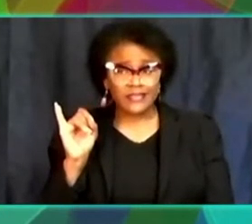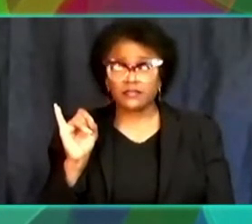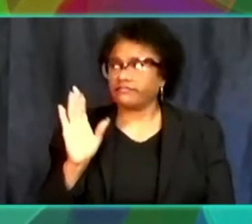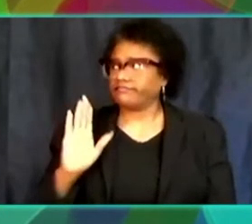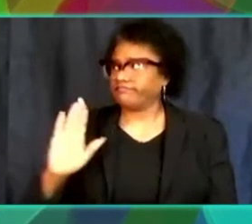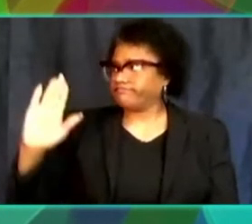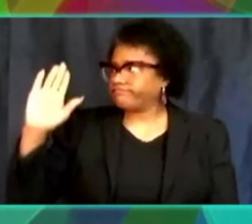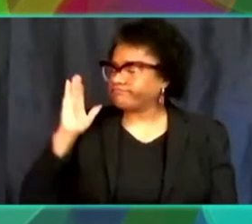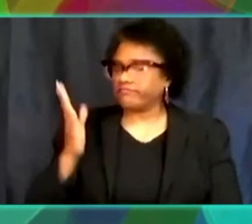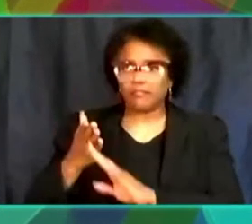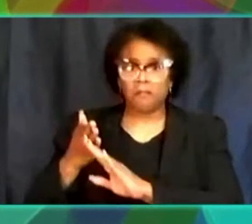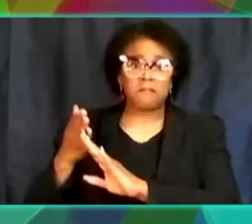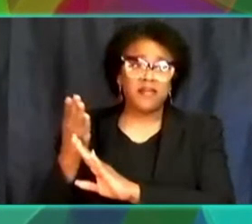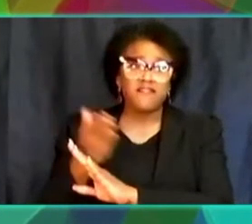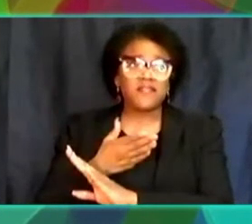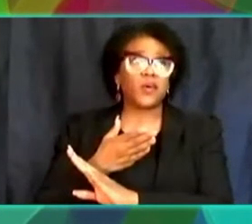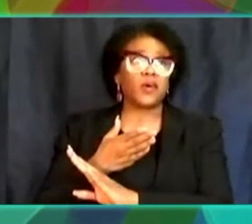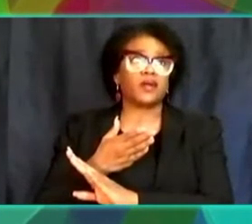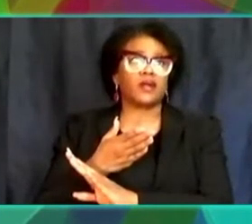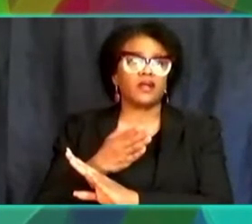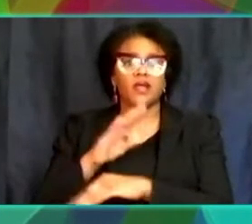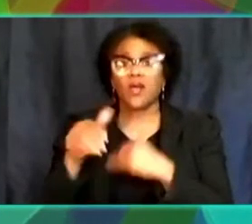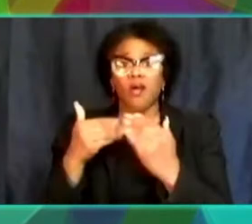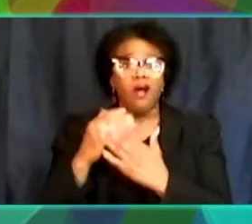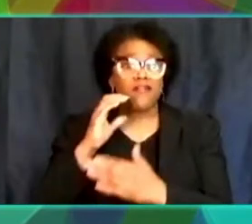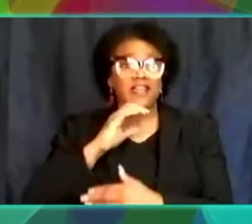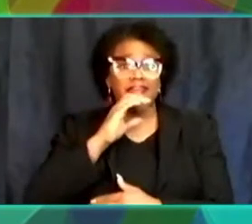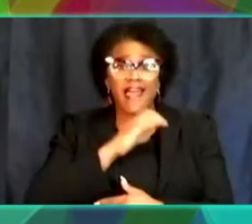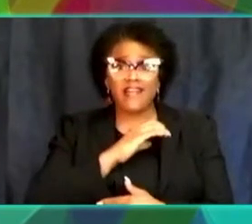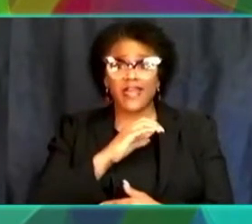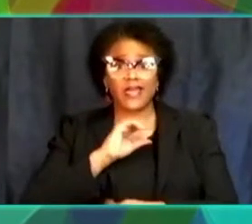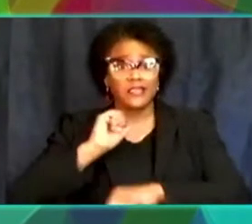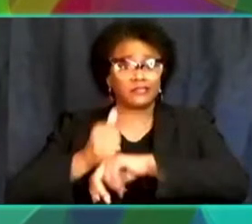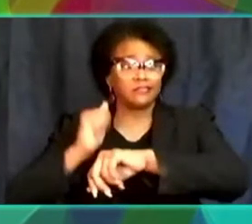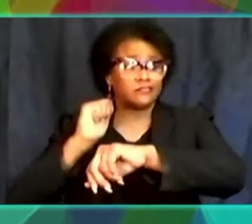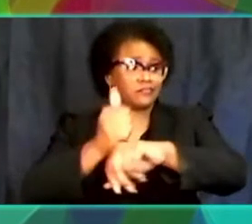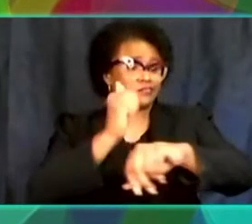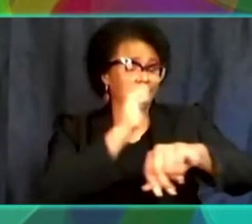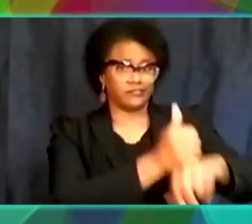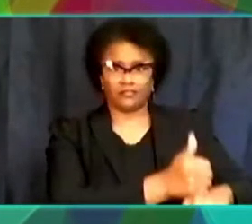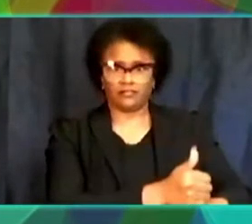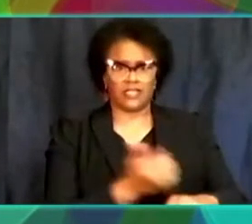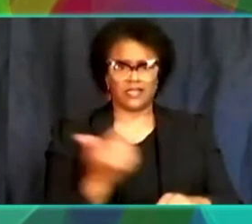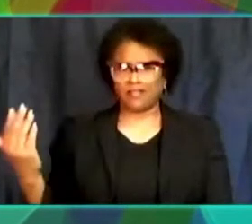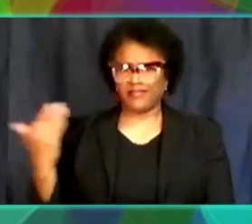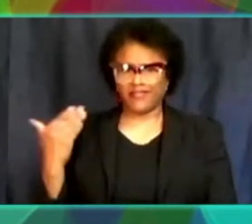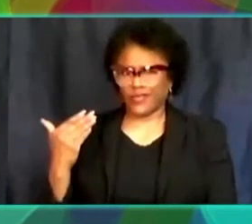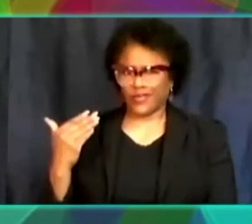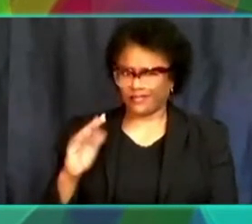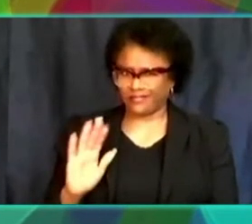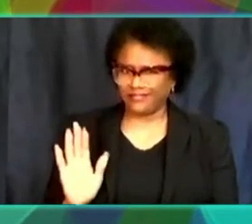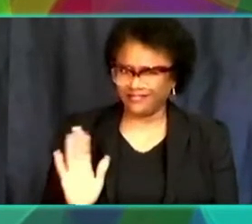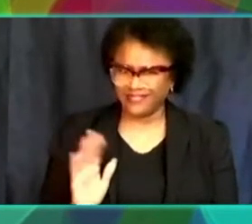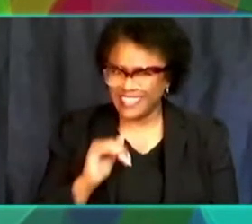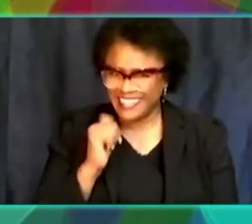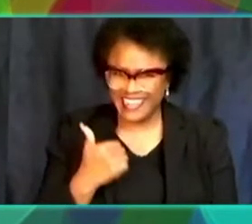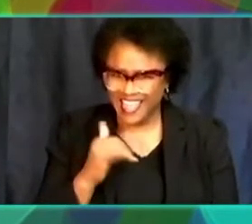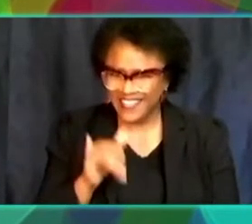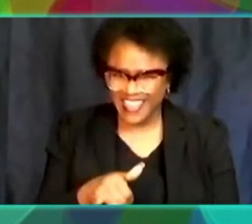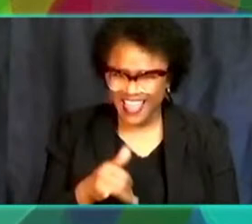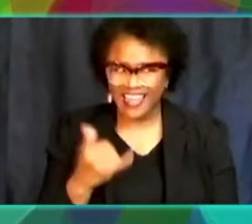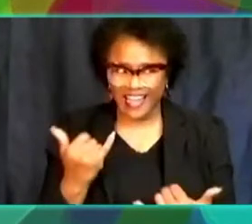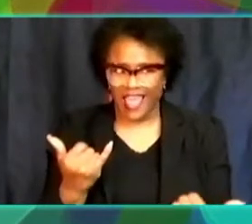before all of the cafes got on the corners and in certain areas, you know what I mean? But